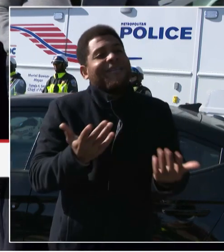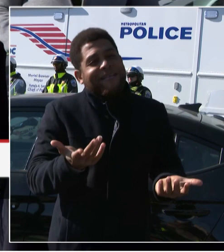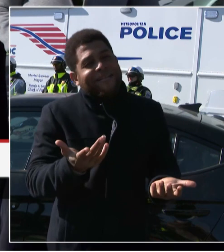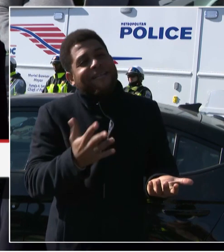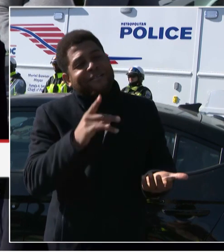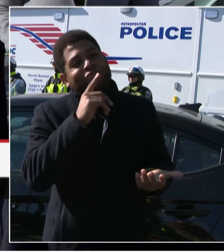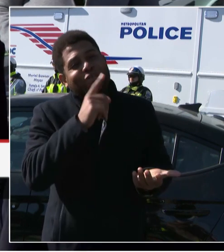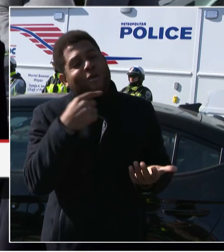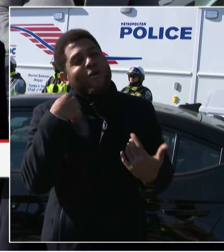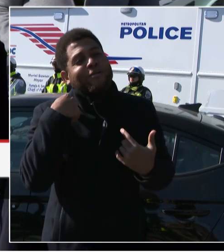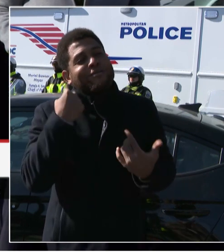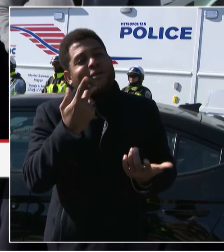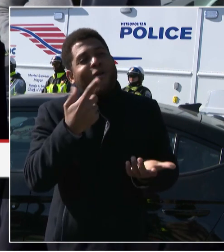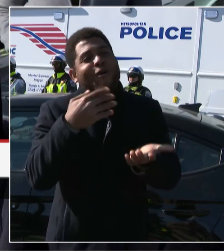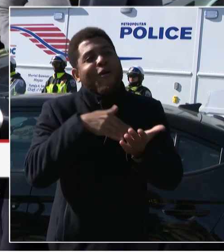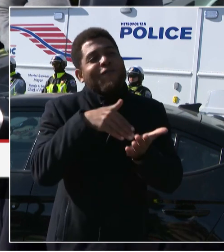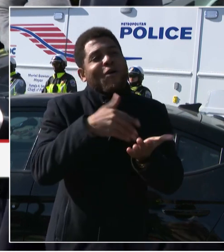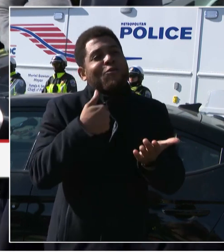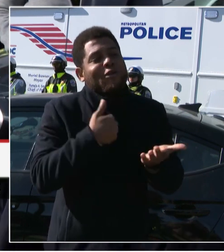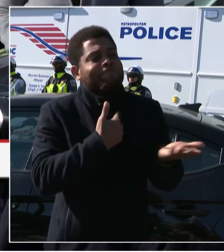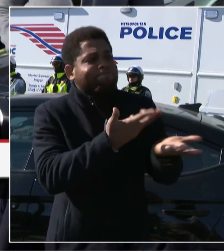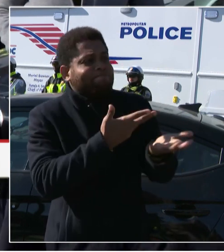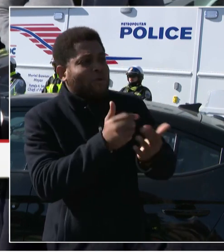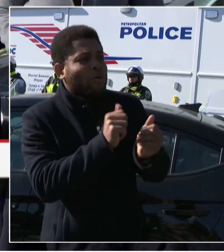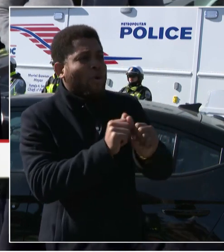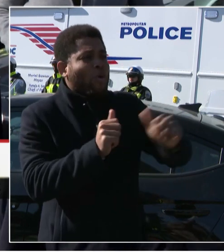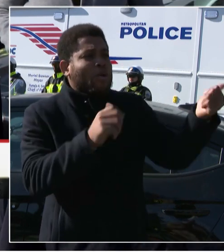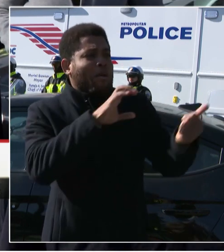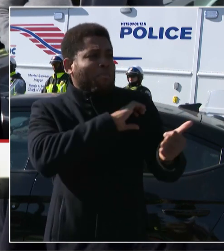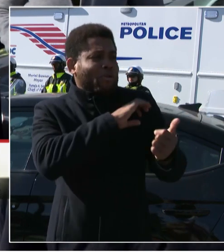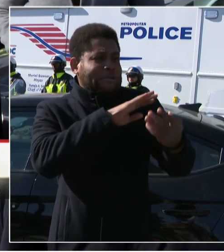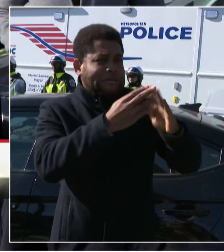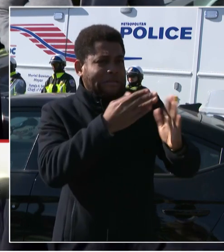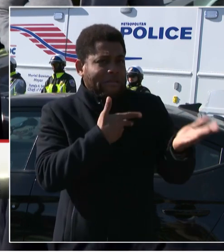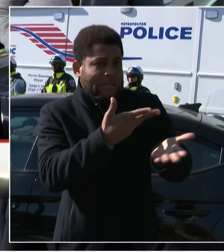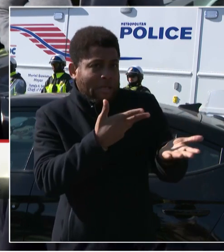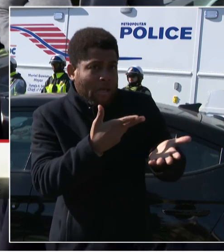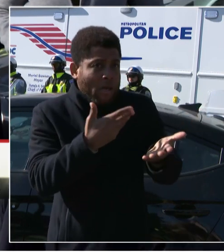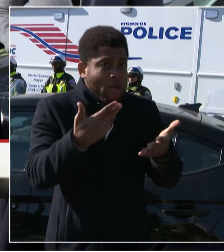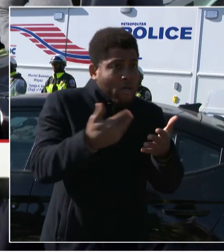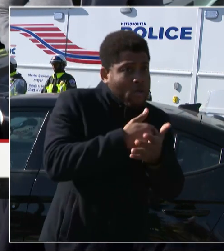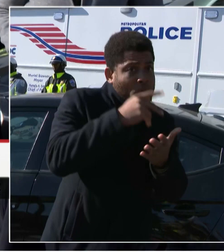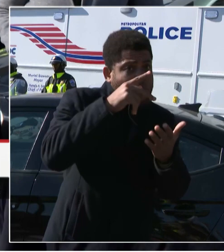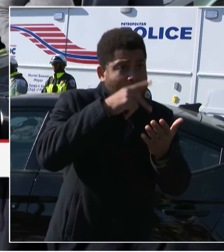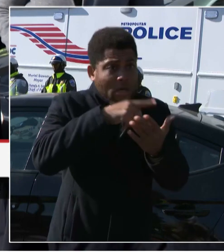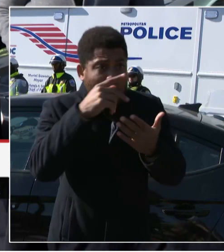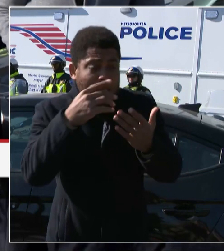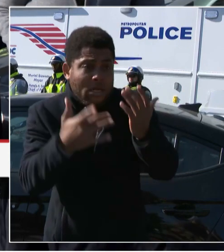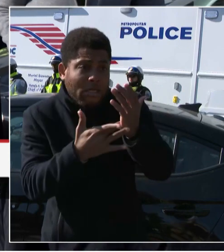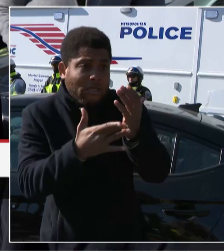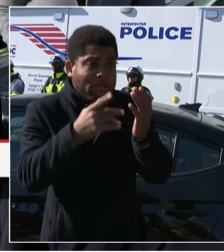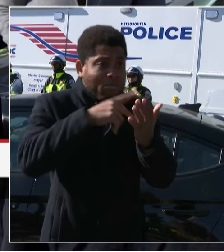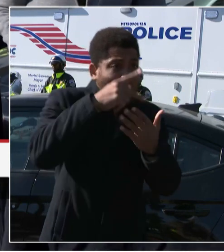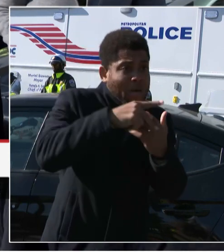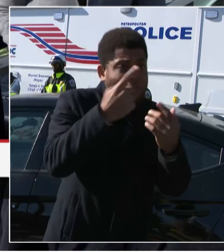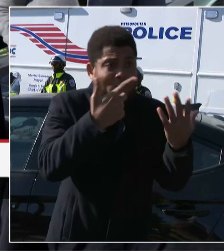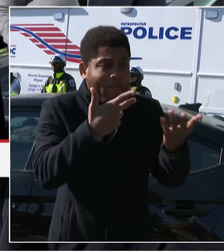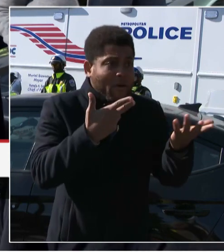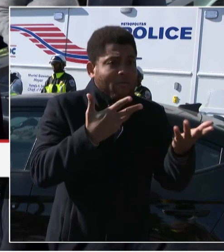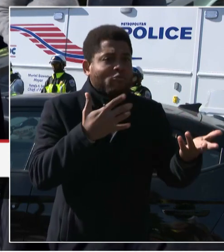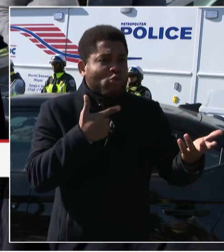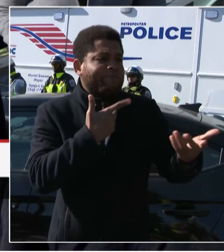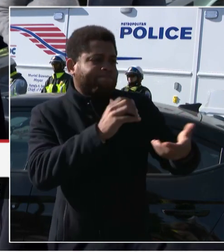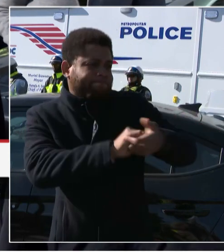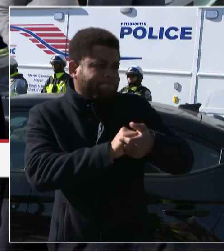partners across the country with respect to new technology, how we patrol, how we attempt to come together to reduce